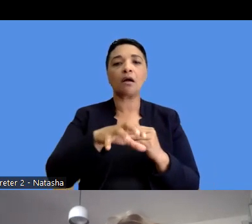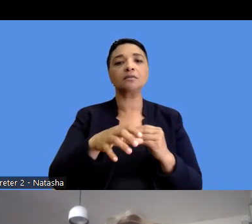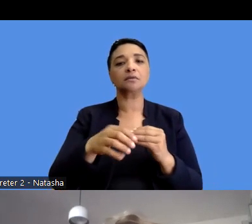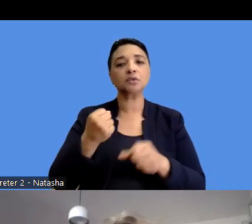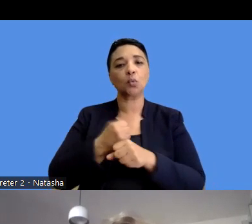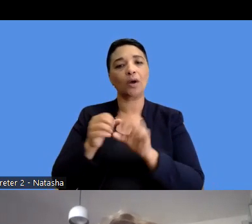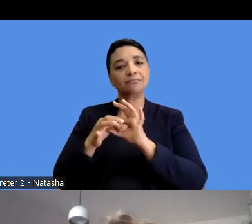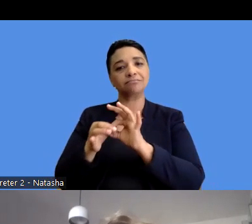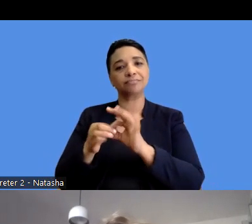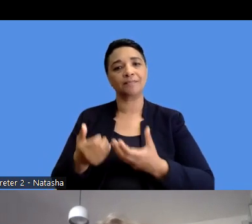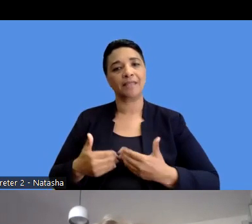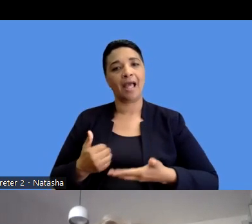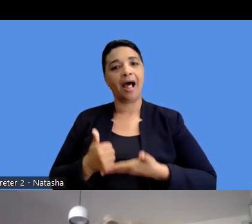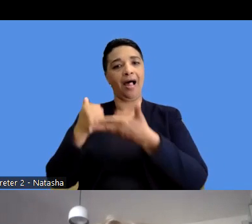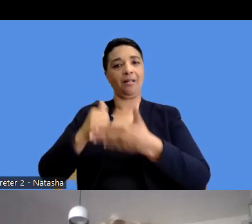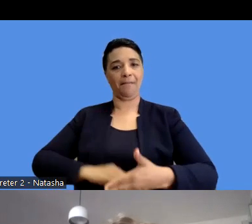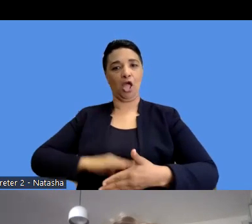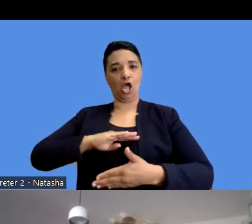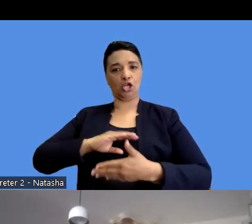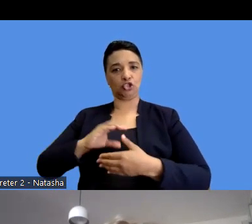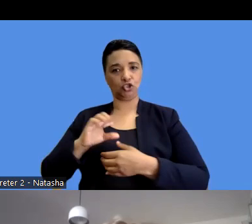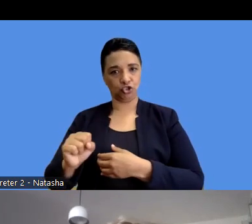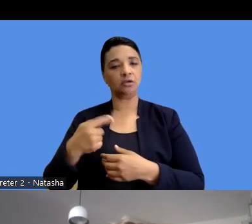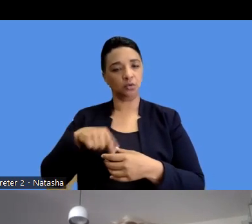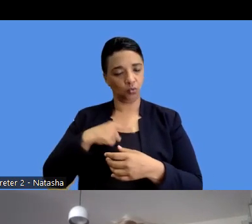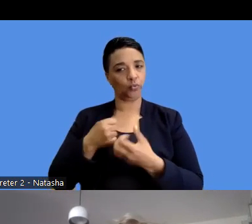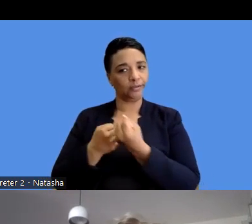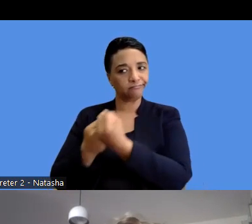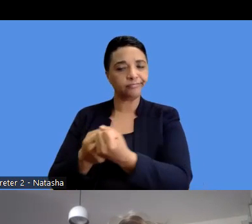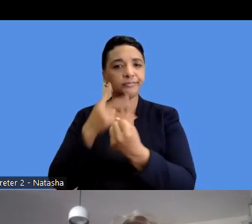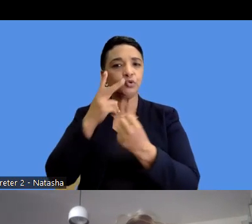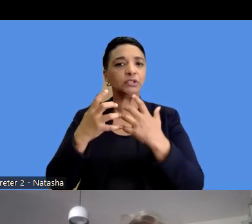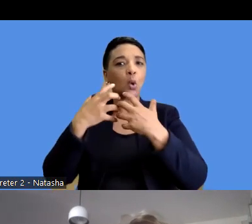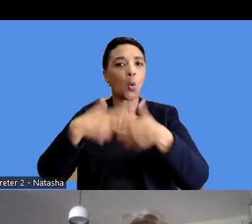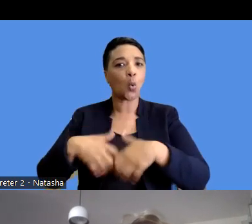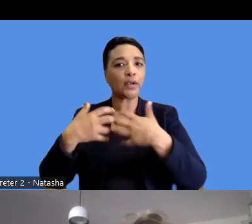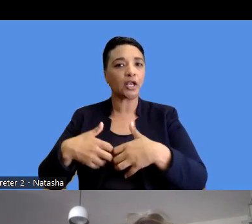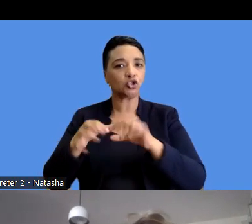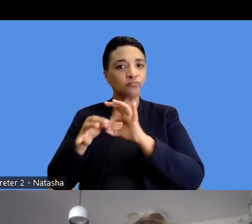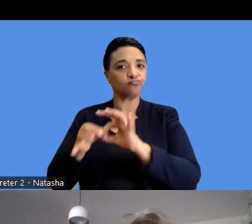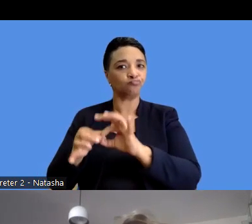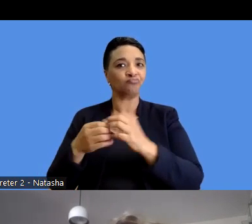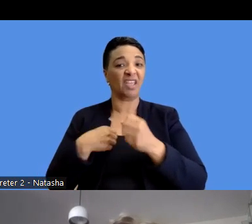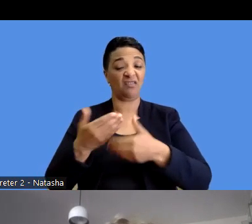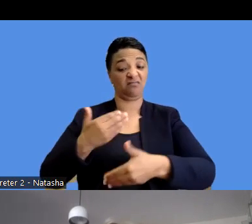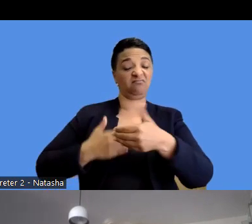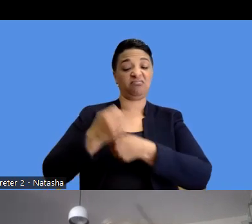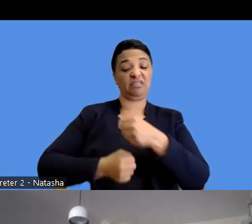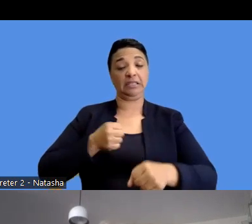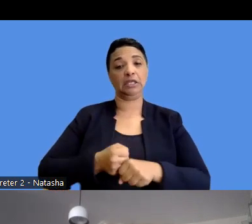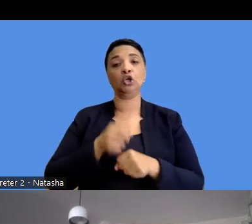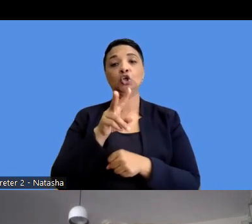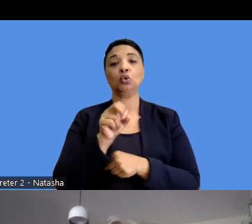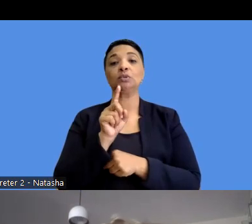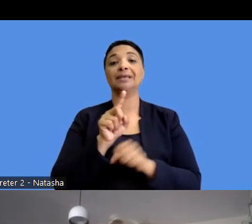set up first interagency mechanisms for coordination since as early as 2010, while